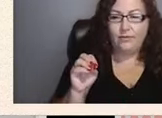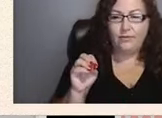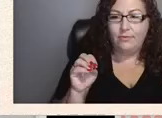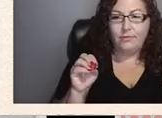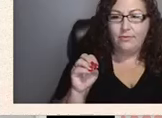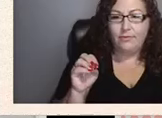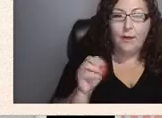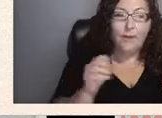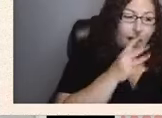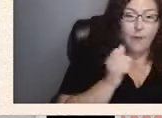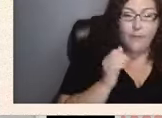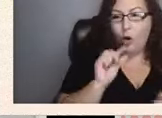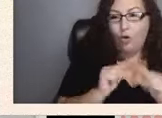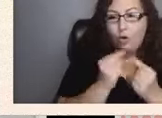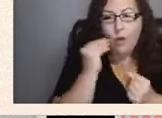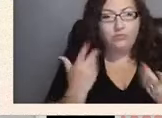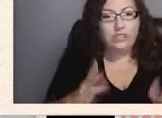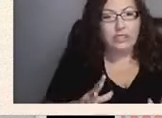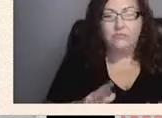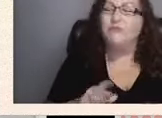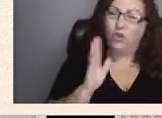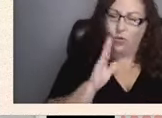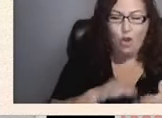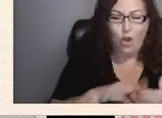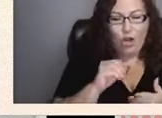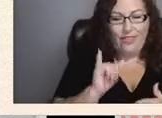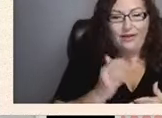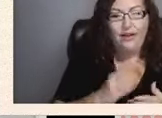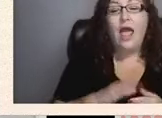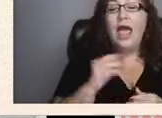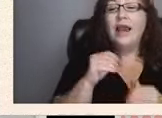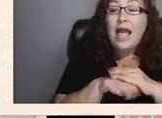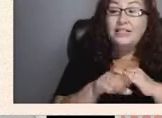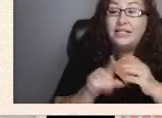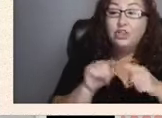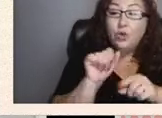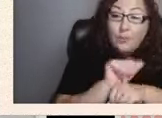choice. So you're going to learn that stuff. And access to employment